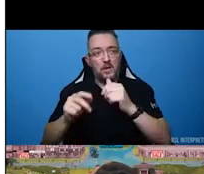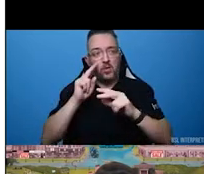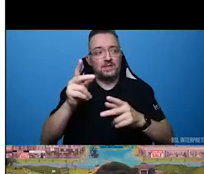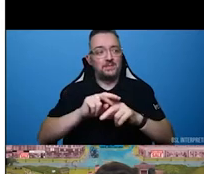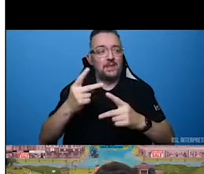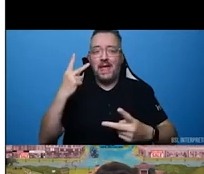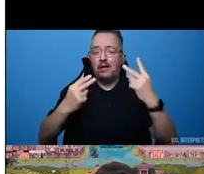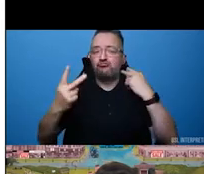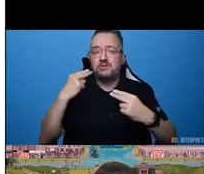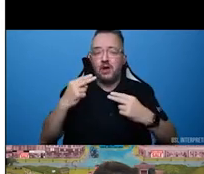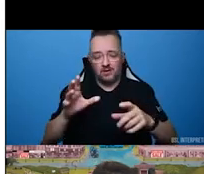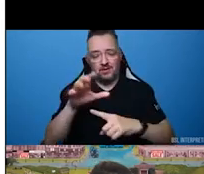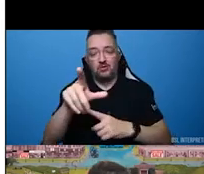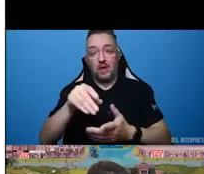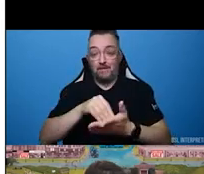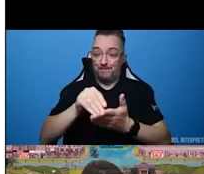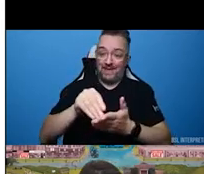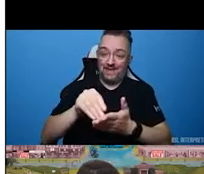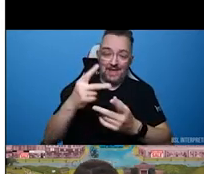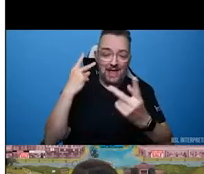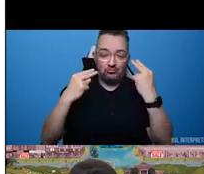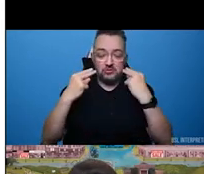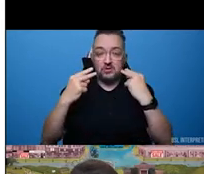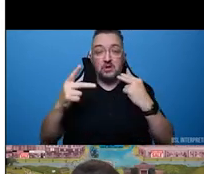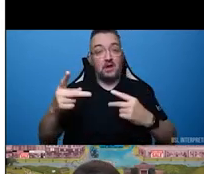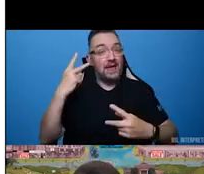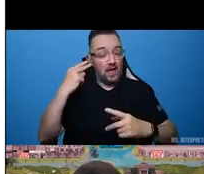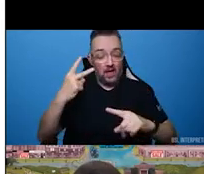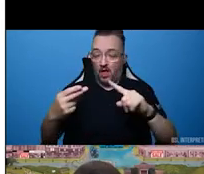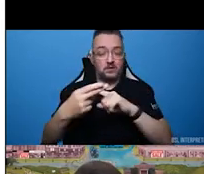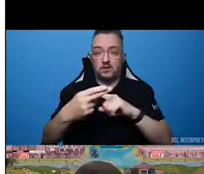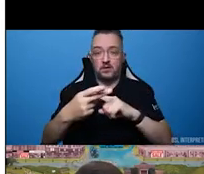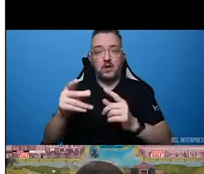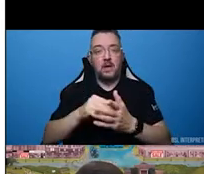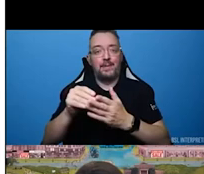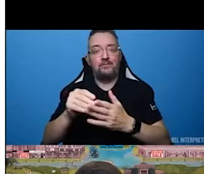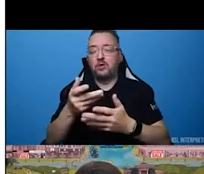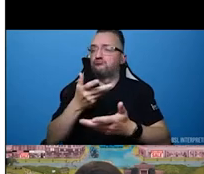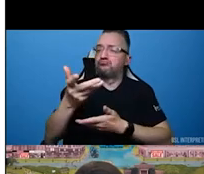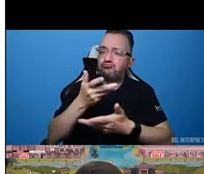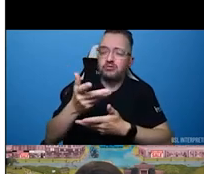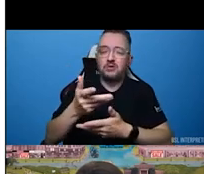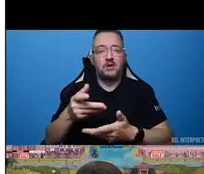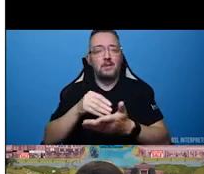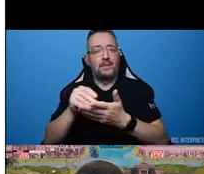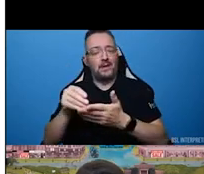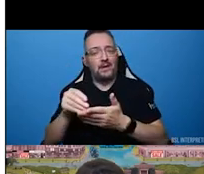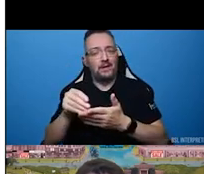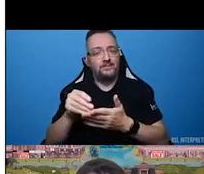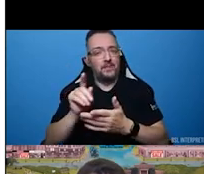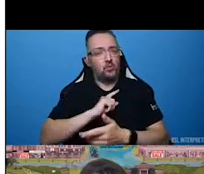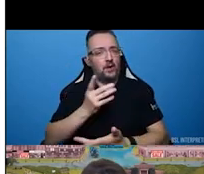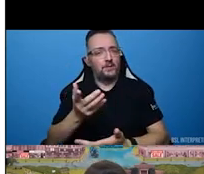hairdresser, where when you pay for a haircut, you're not just paying to have your haircut, but actually you're paying for the conversation that you might have. Or